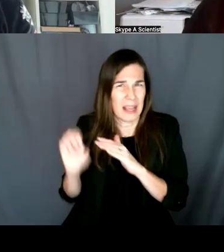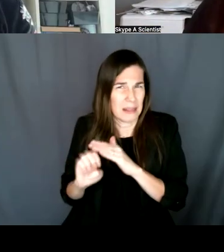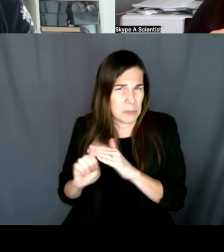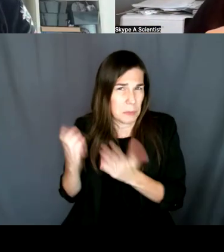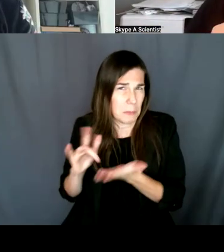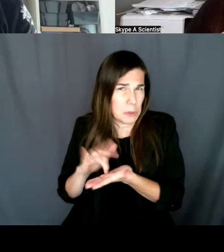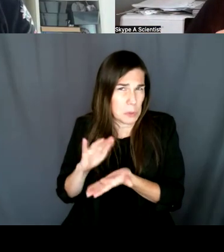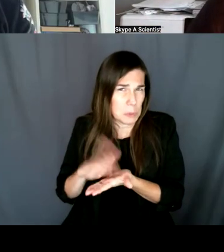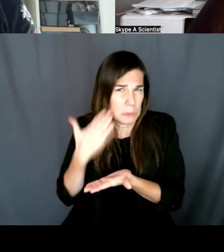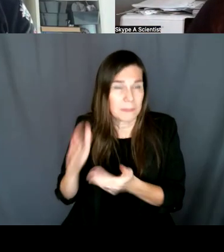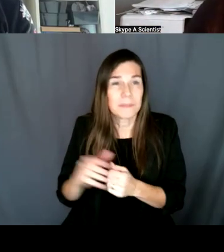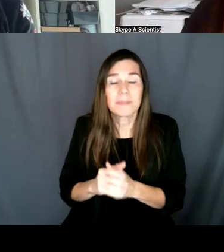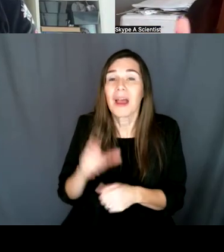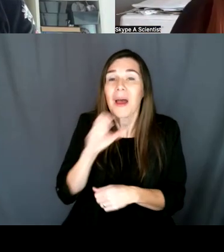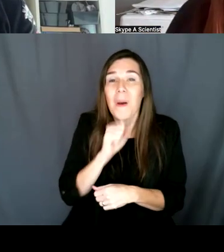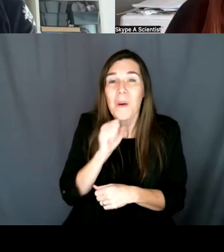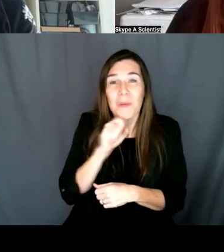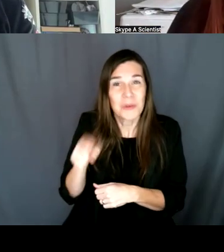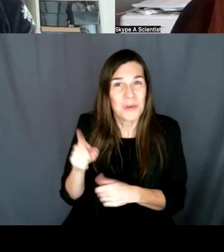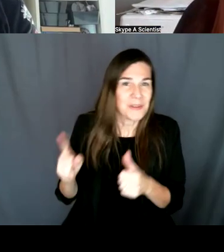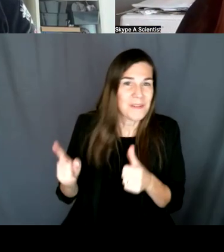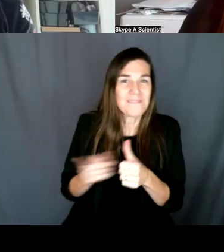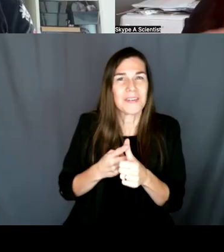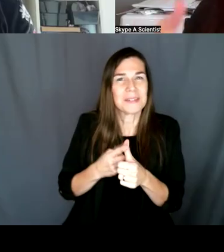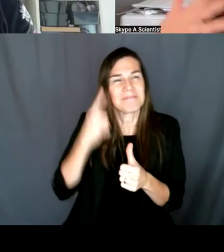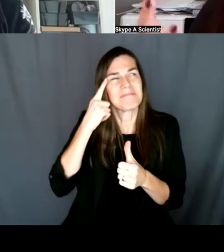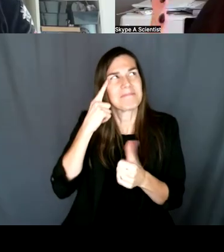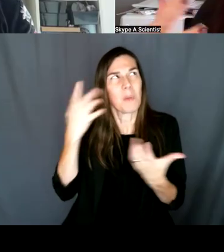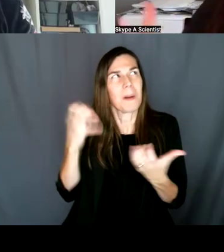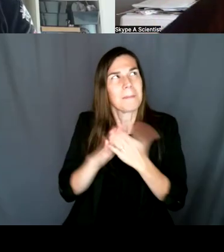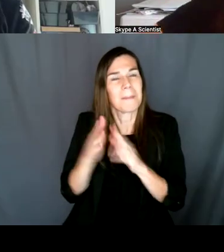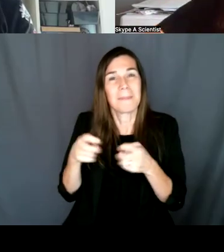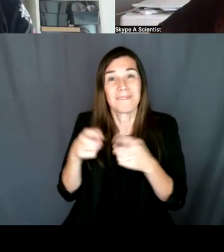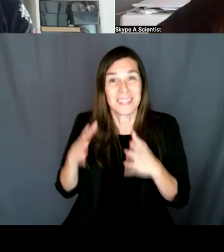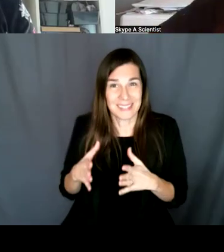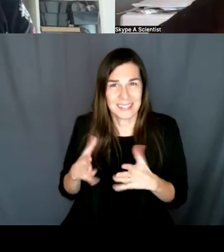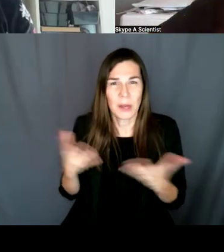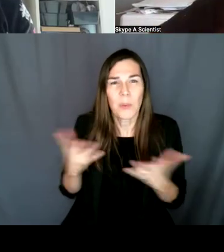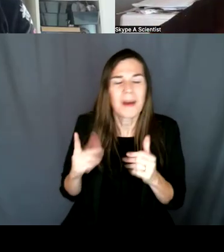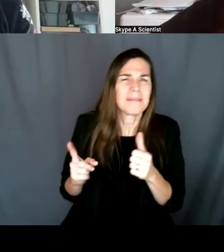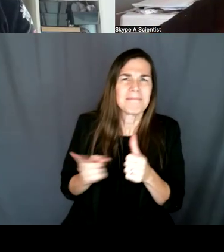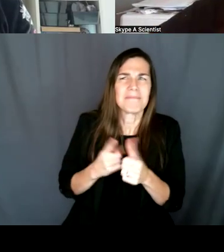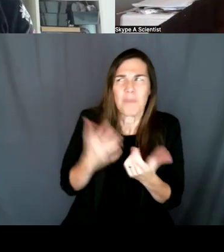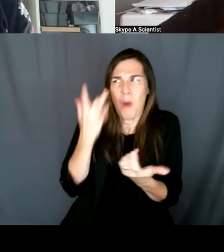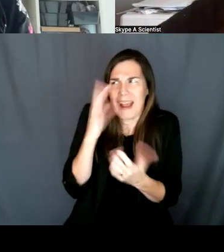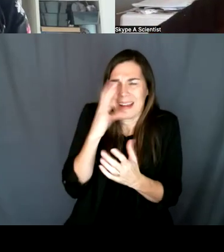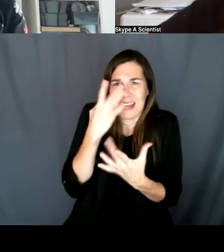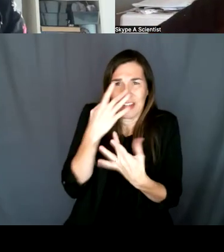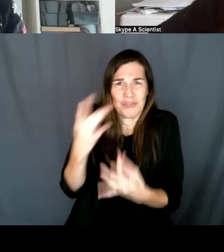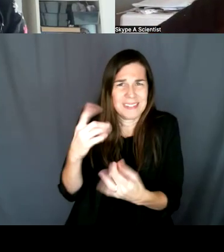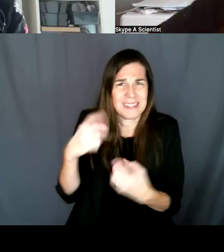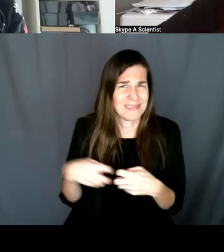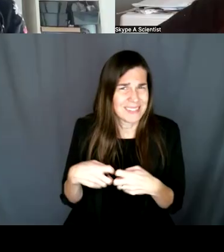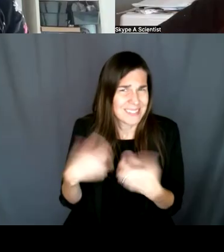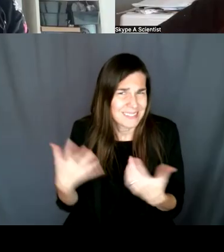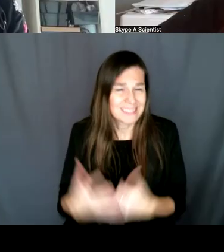How old were you when you first decided that you might want to become a physicist? And what originally got you interested in physics?